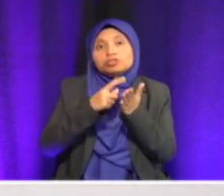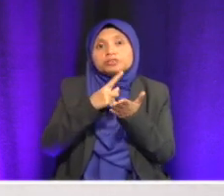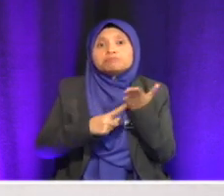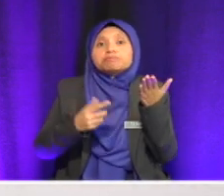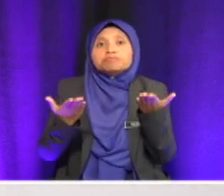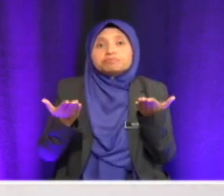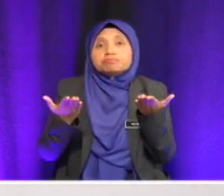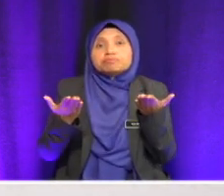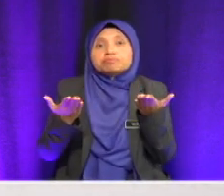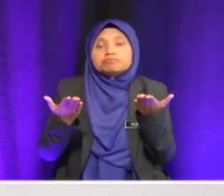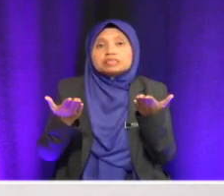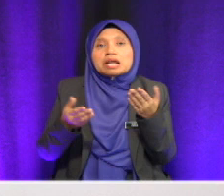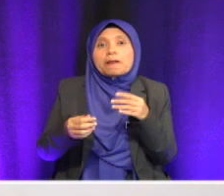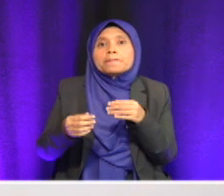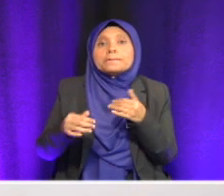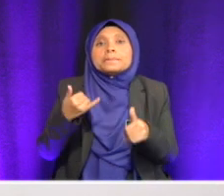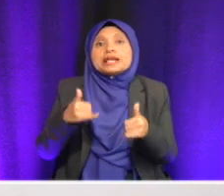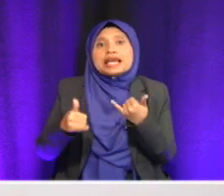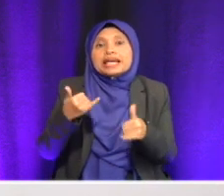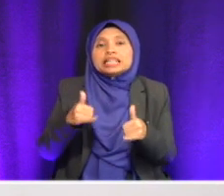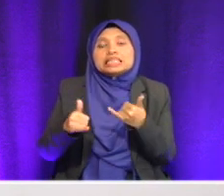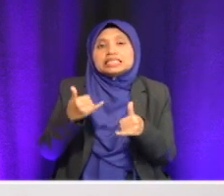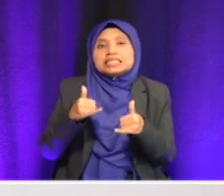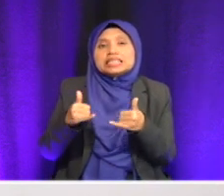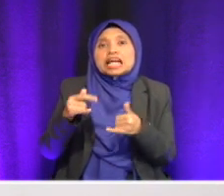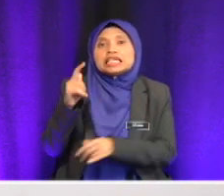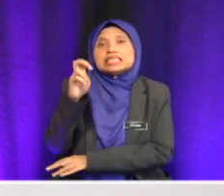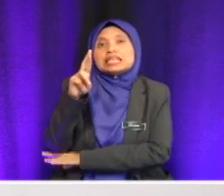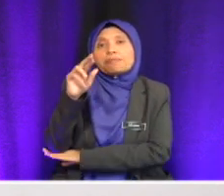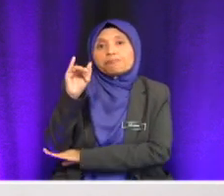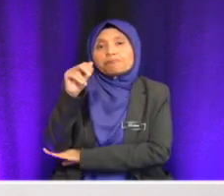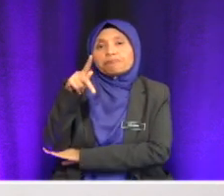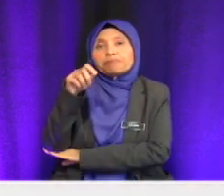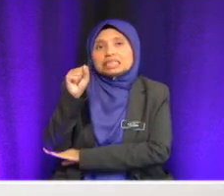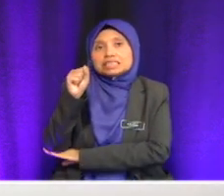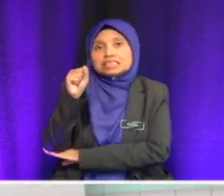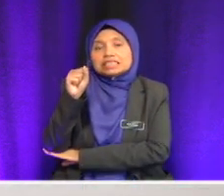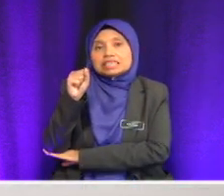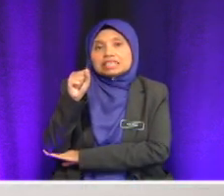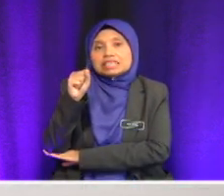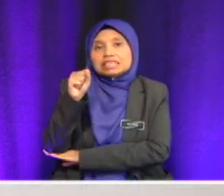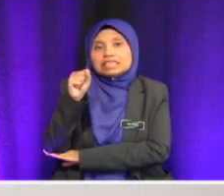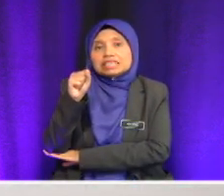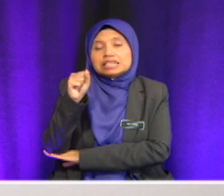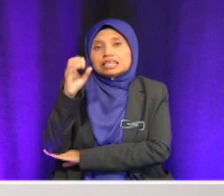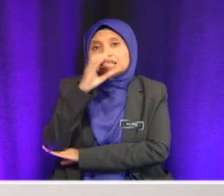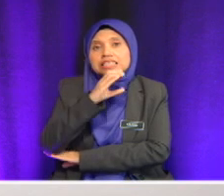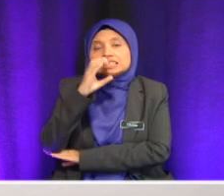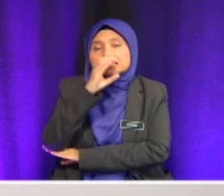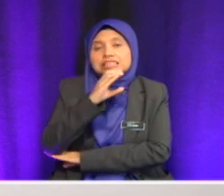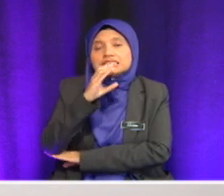Play tricks. Playing Playing tricks. tricks, Play okay. tricks. All right, so which animal play tricks? Can you find the similar keywords from the